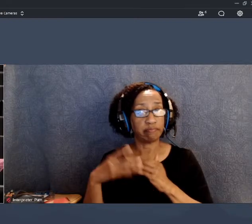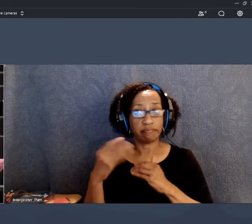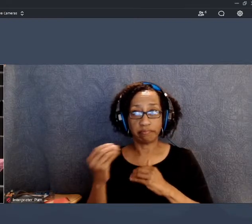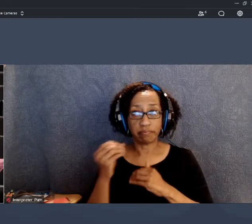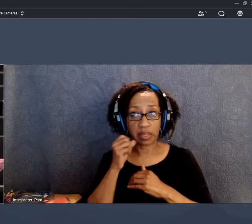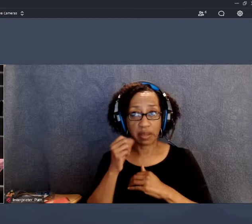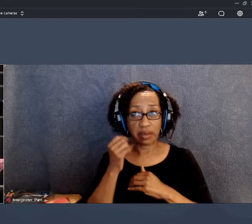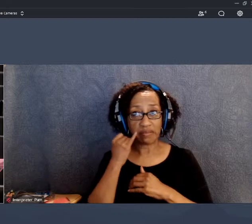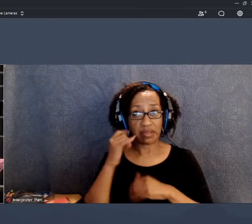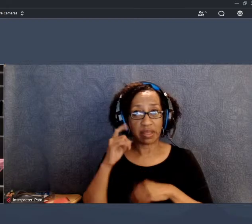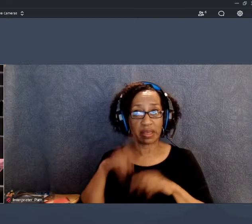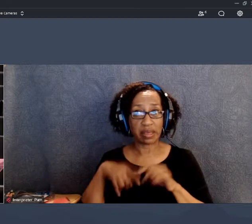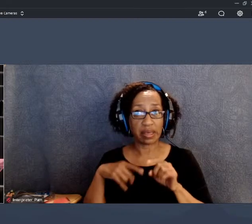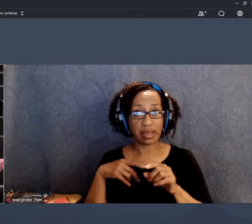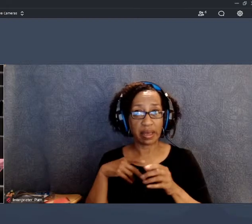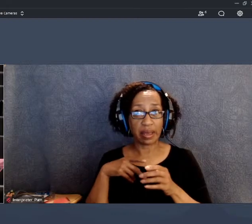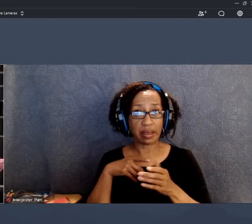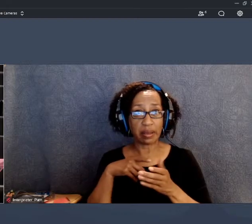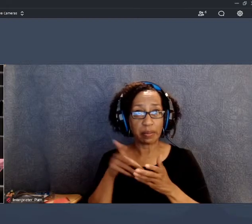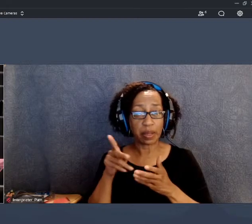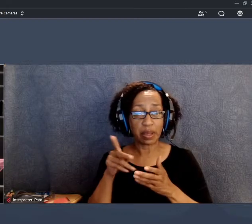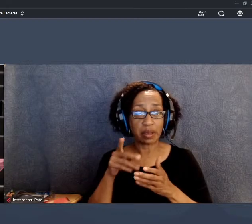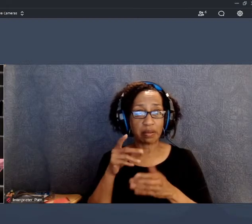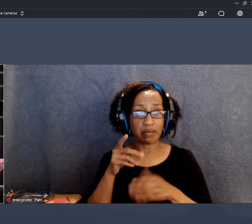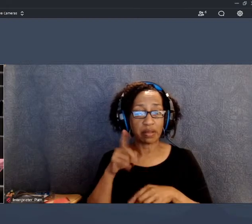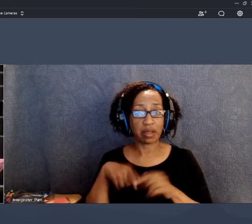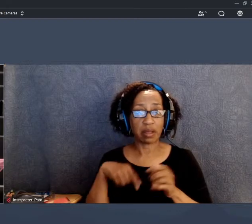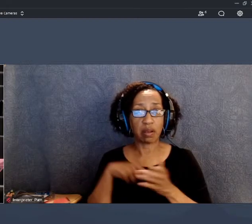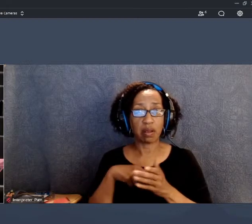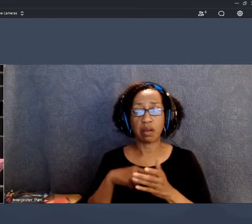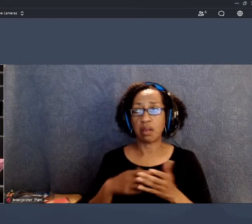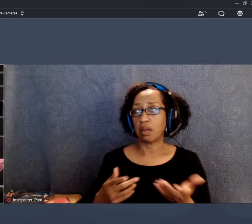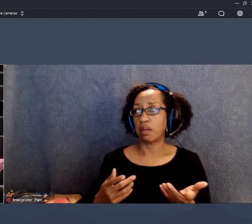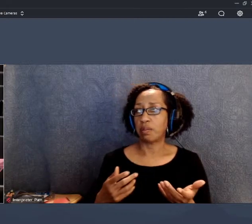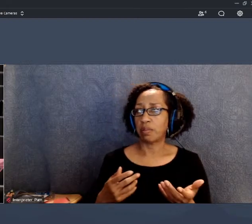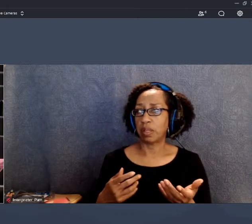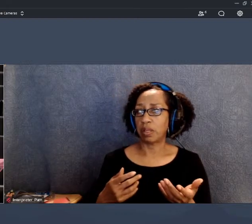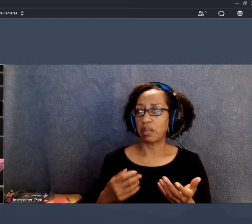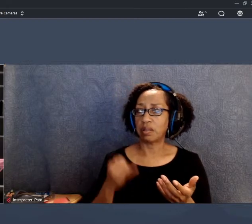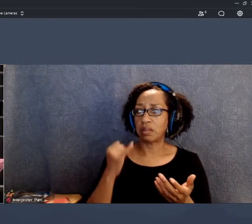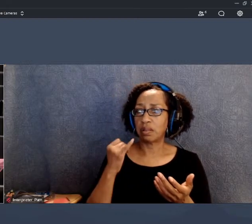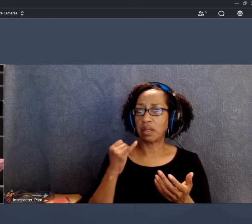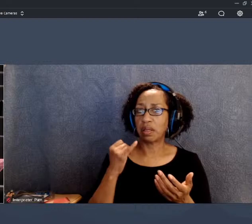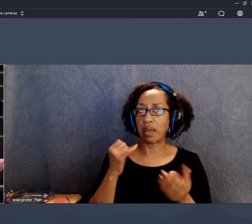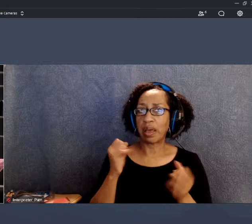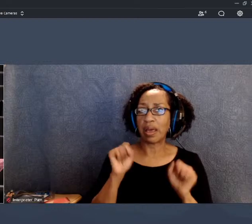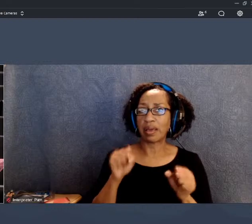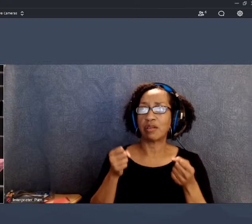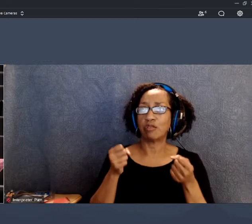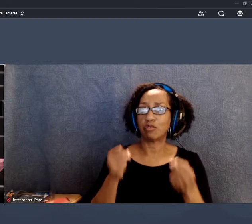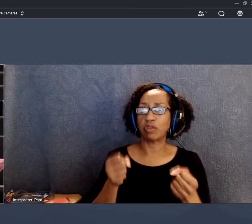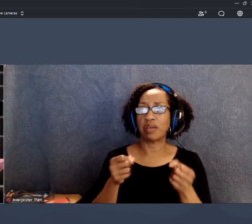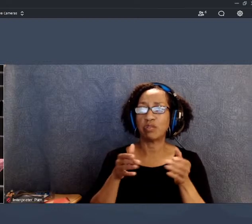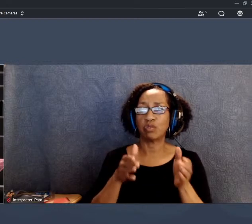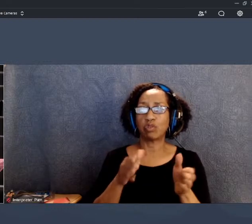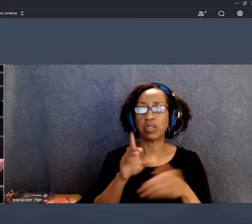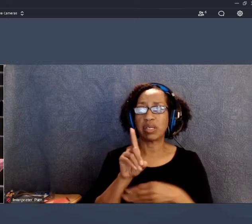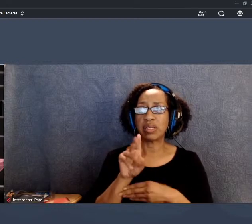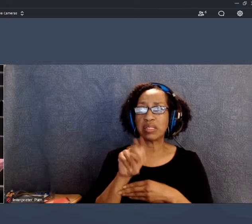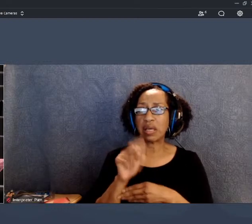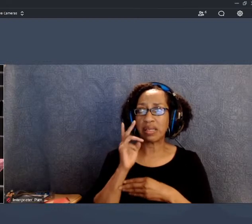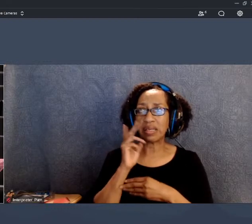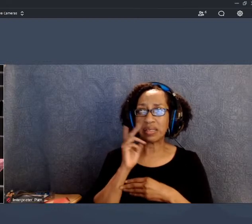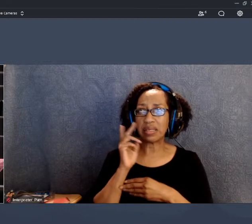Well, but that's not preventing me from driving down Dunn and seeing stuff set out right now. And we're under an